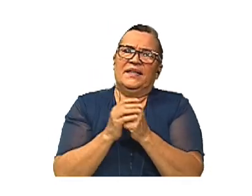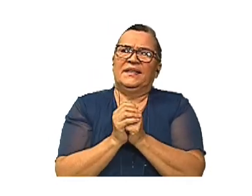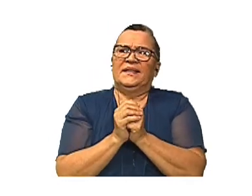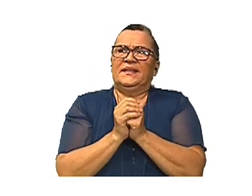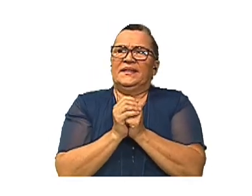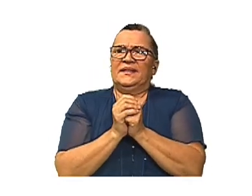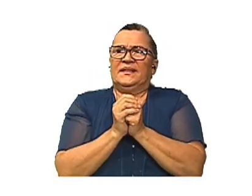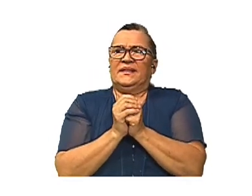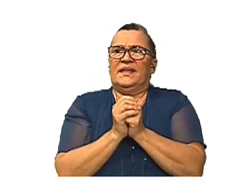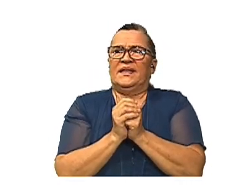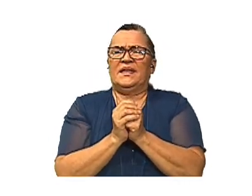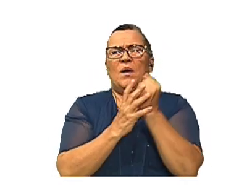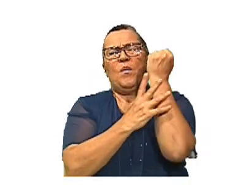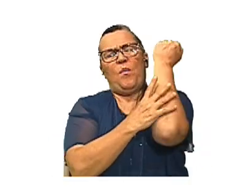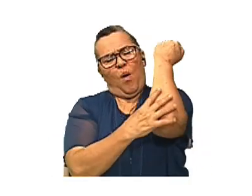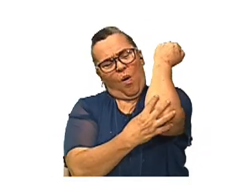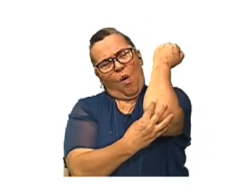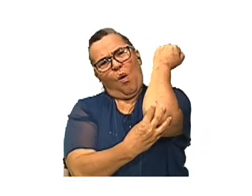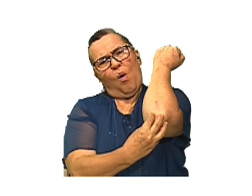next.